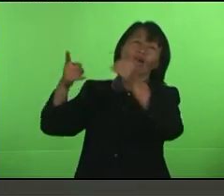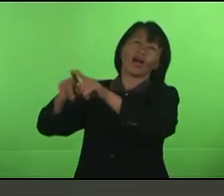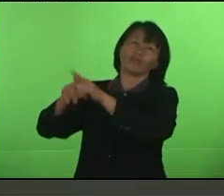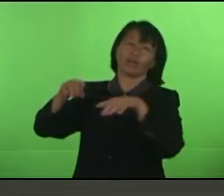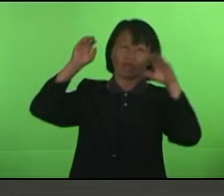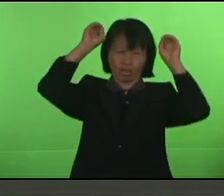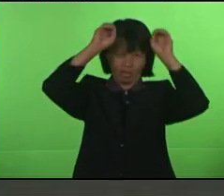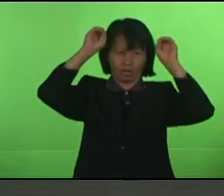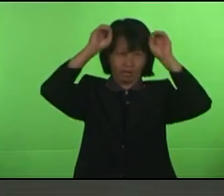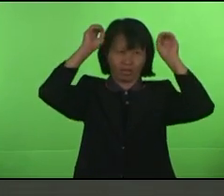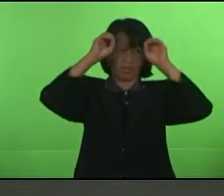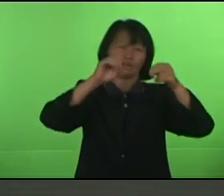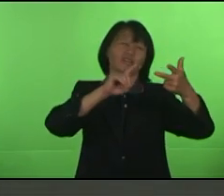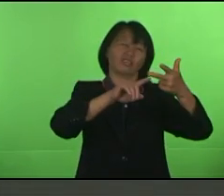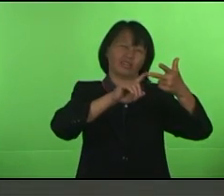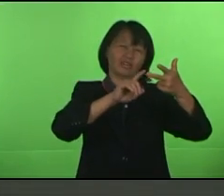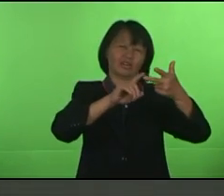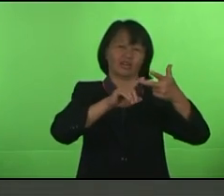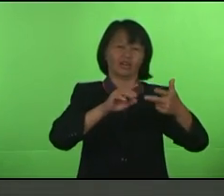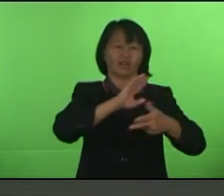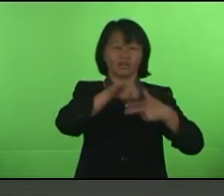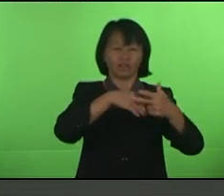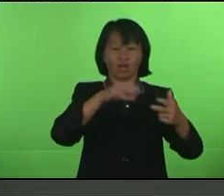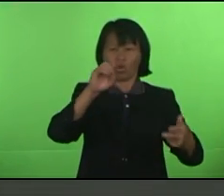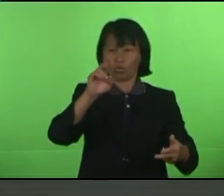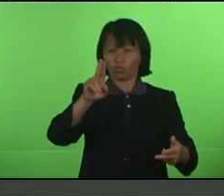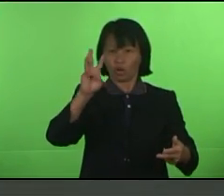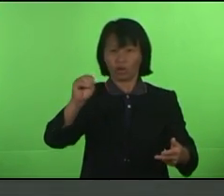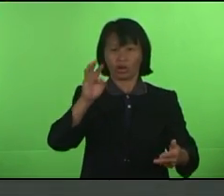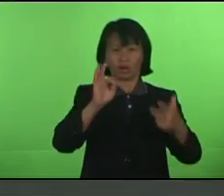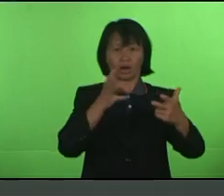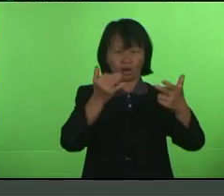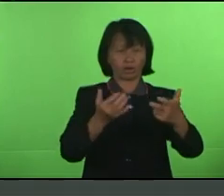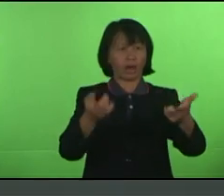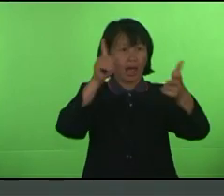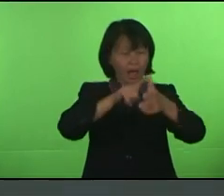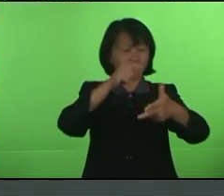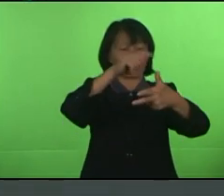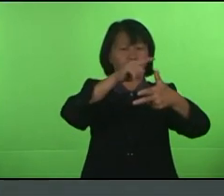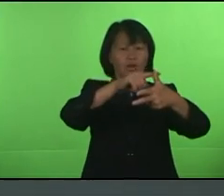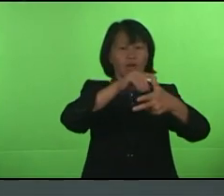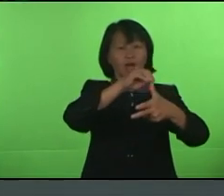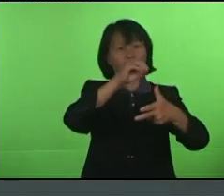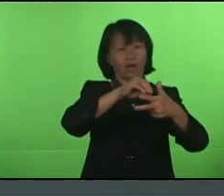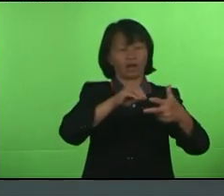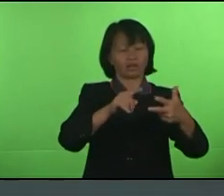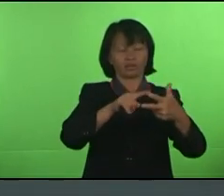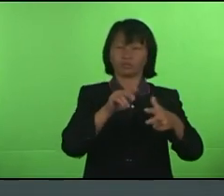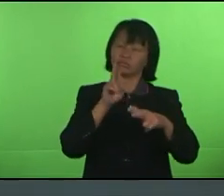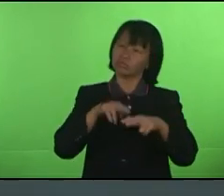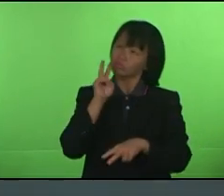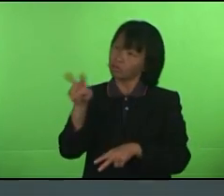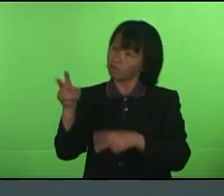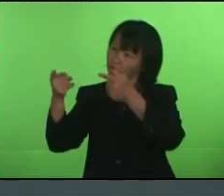to be in? Here as an OUM ODL student, you want to make it happen for yourself, or just sit there and watch things